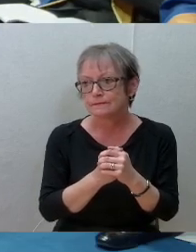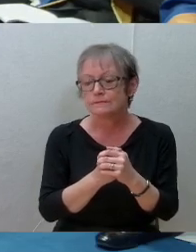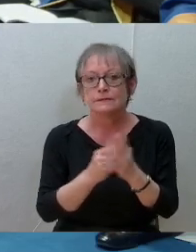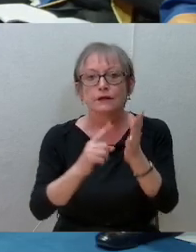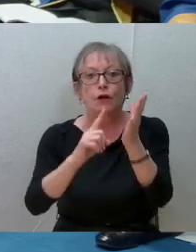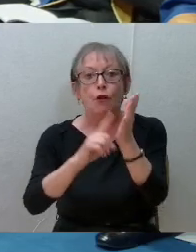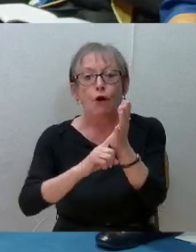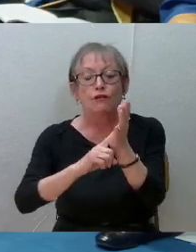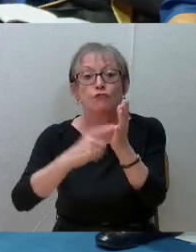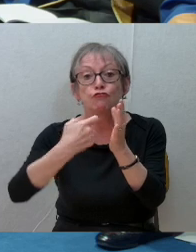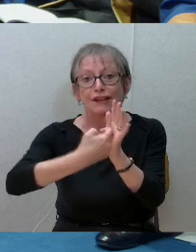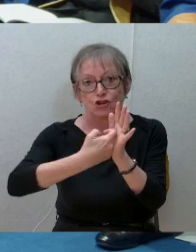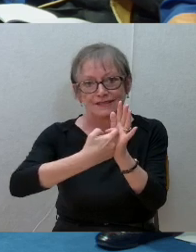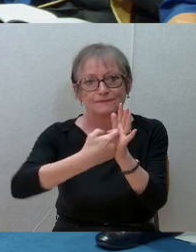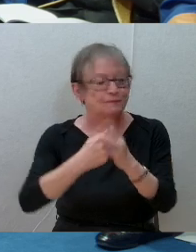Lauren Rogers.